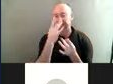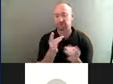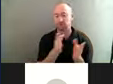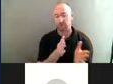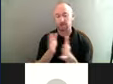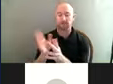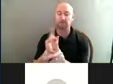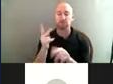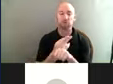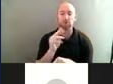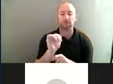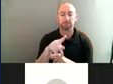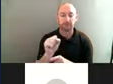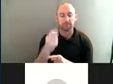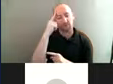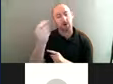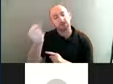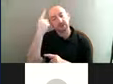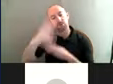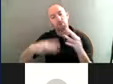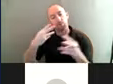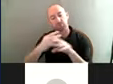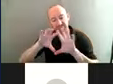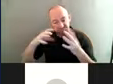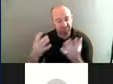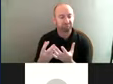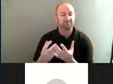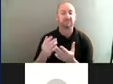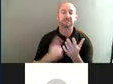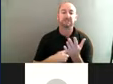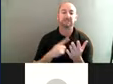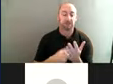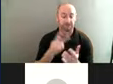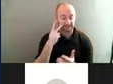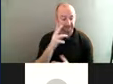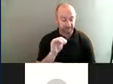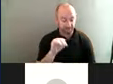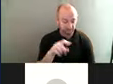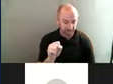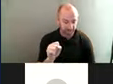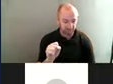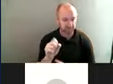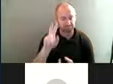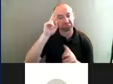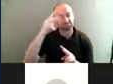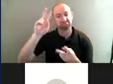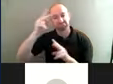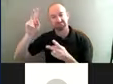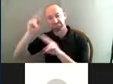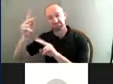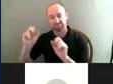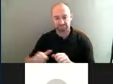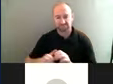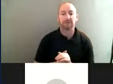people use maps to make sense of the world, and how sometimes the things that we see in maps may be misleading. And